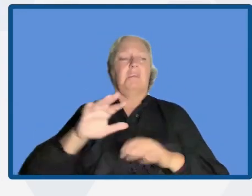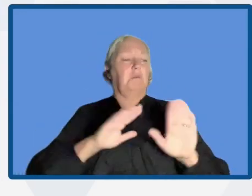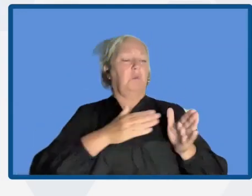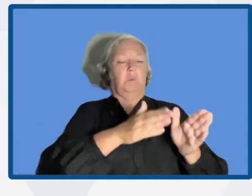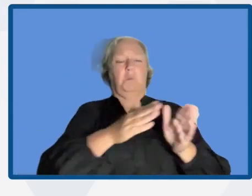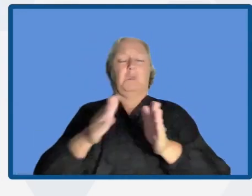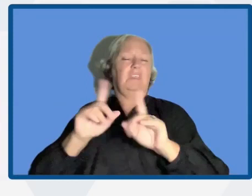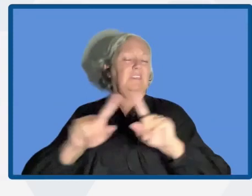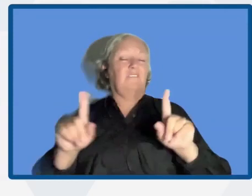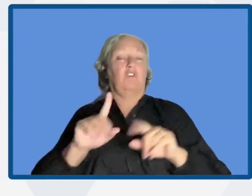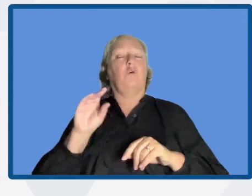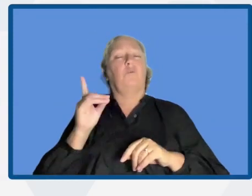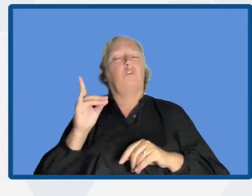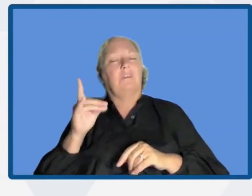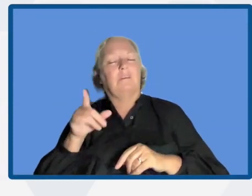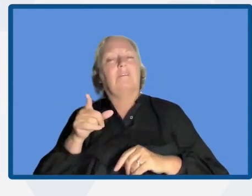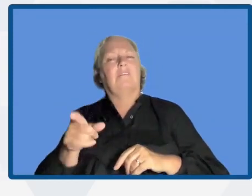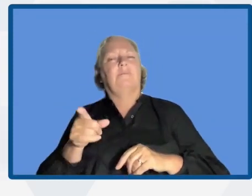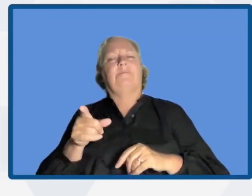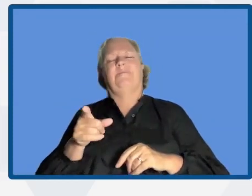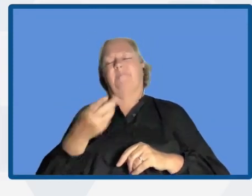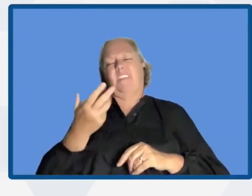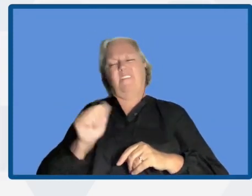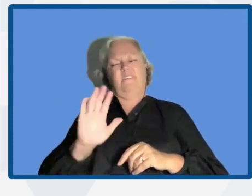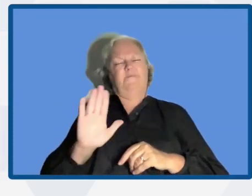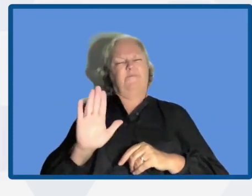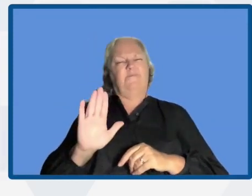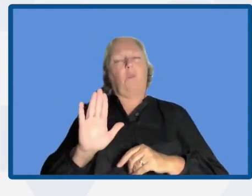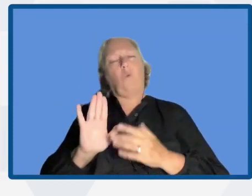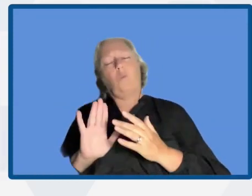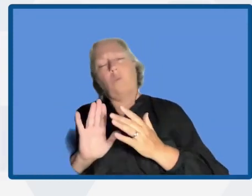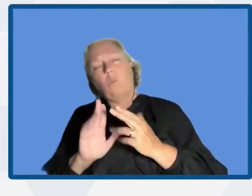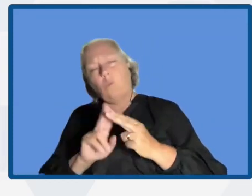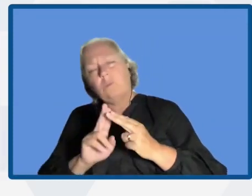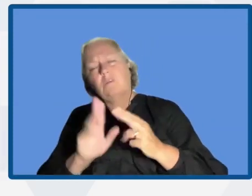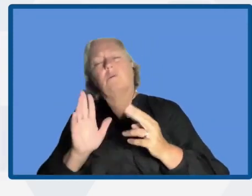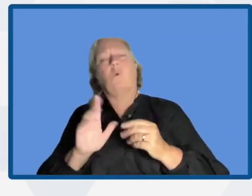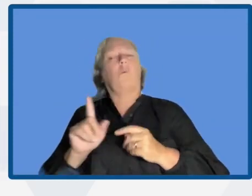Bolivia has constant contact or monitoring